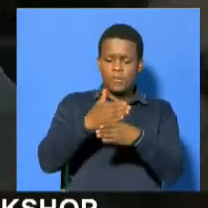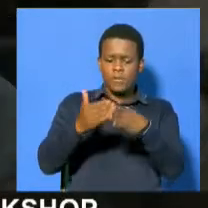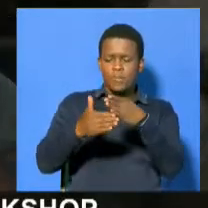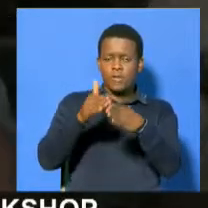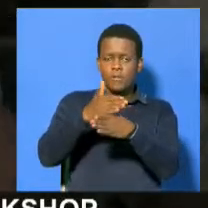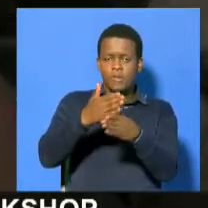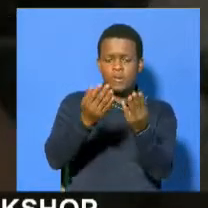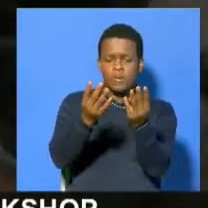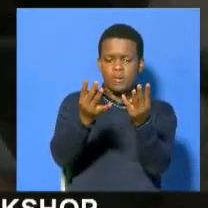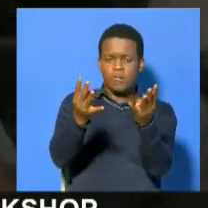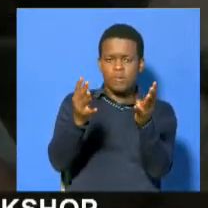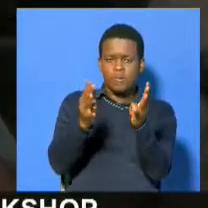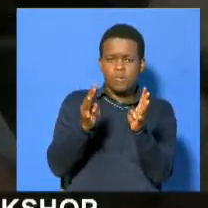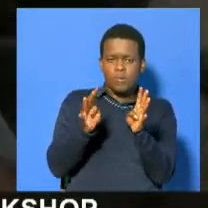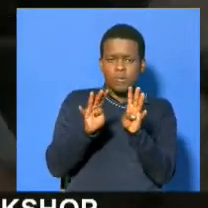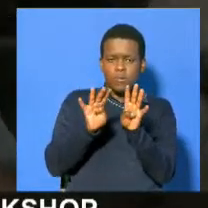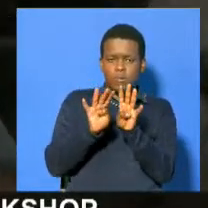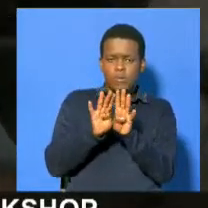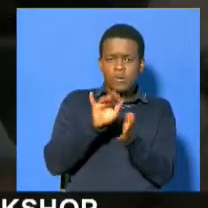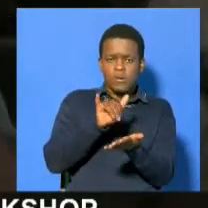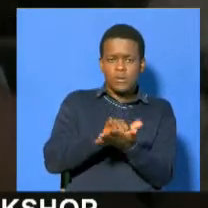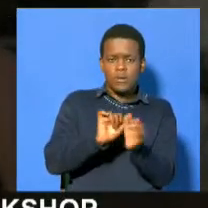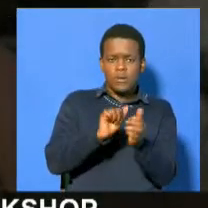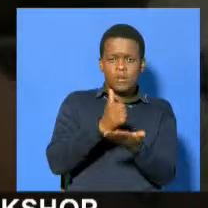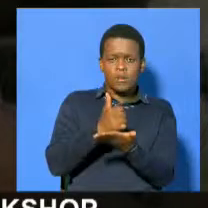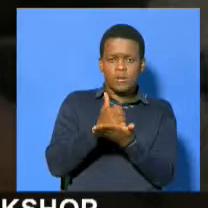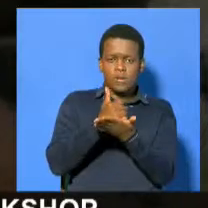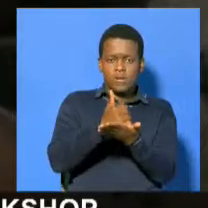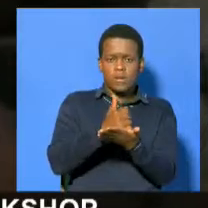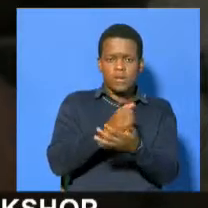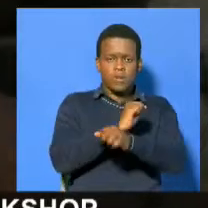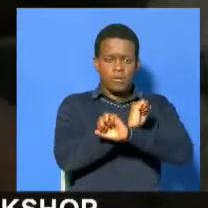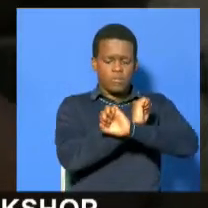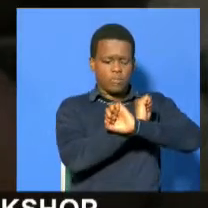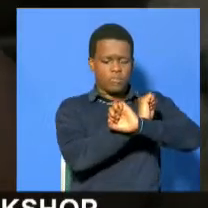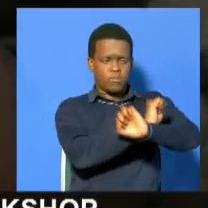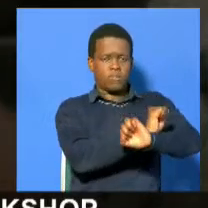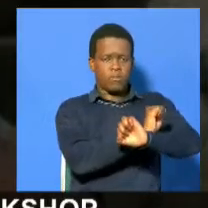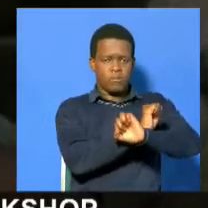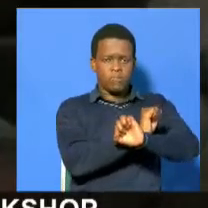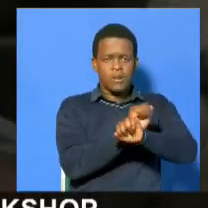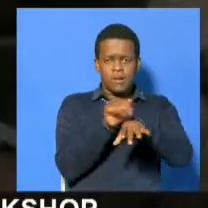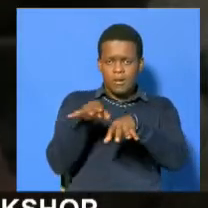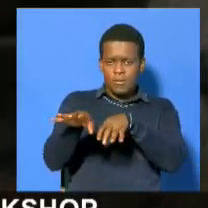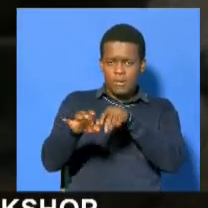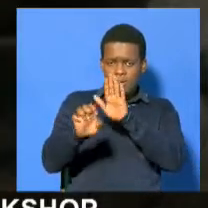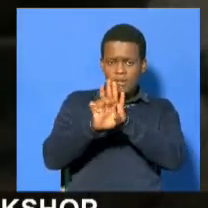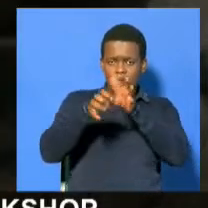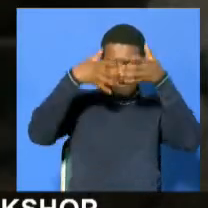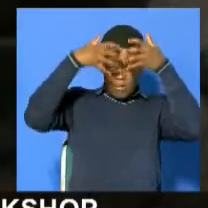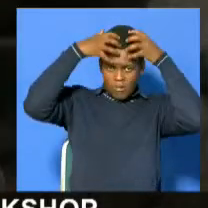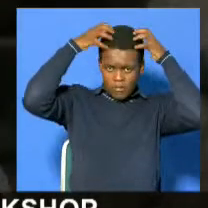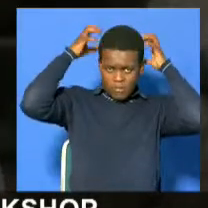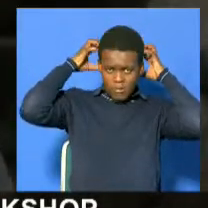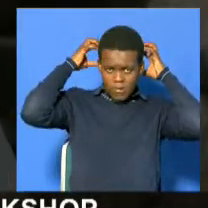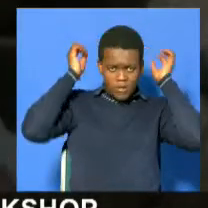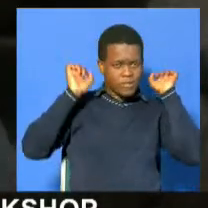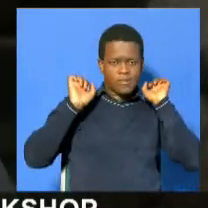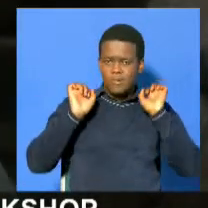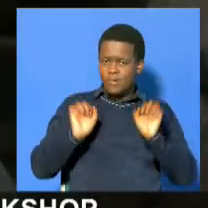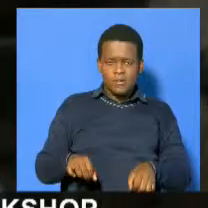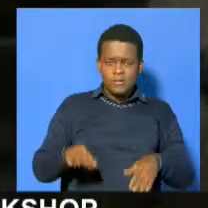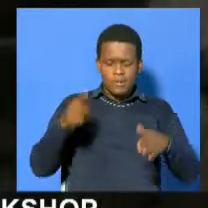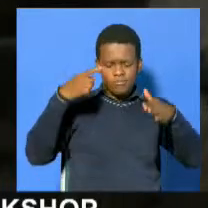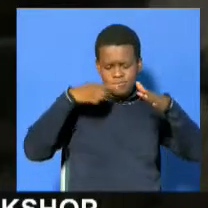ra bitsa predator proof gore ask again re di polo a di tau di tshose di khoma gra a